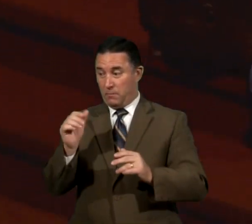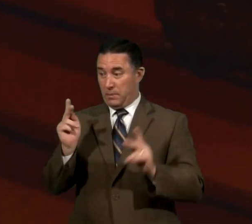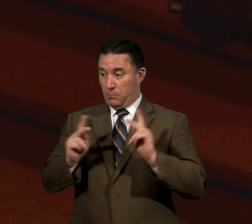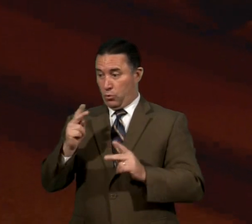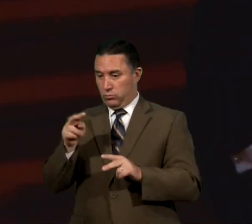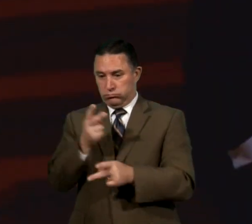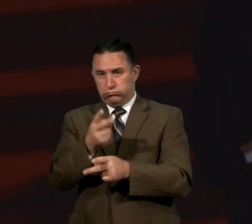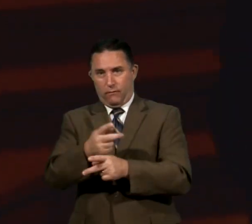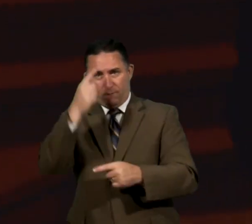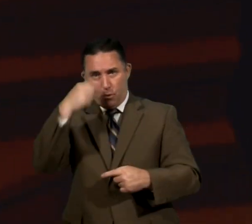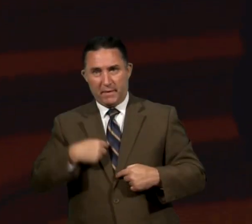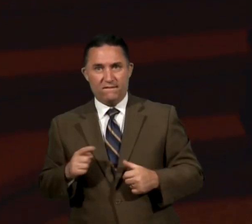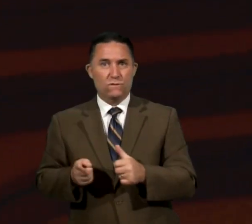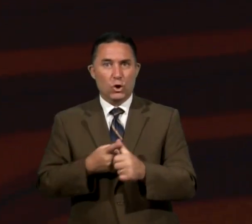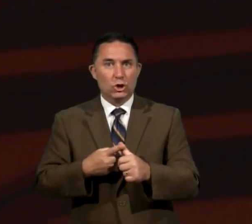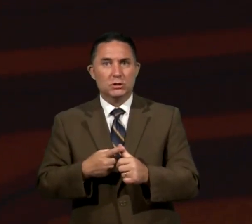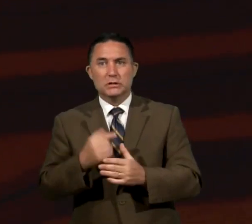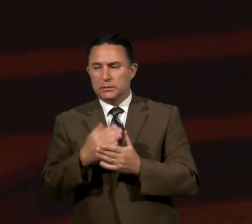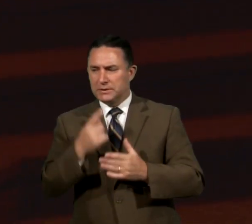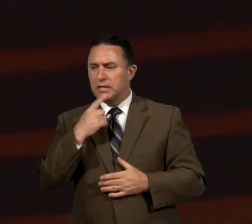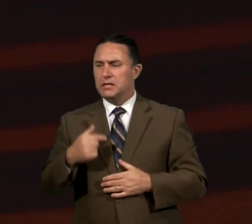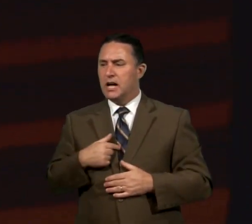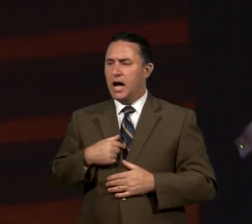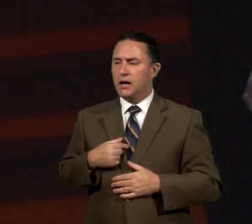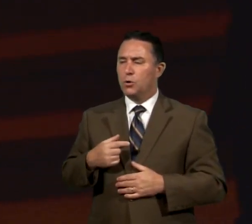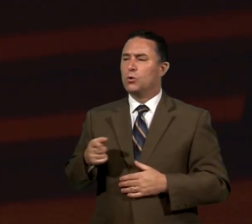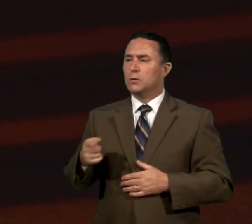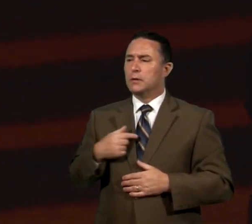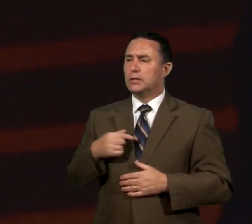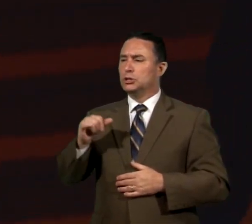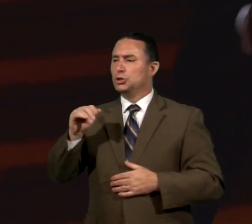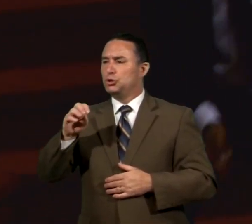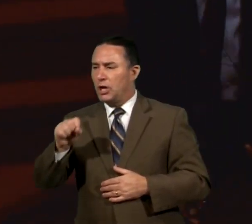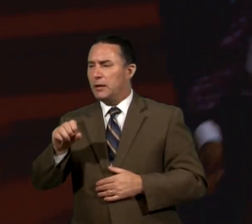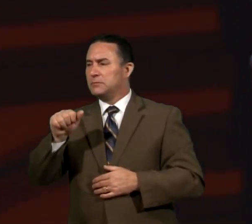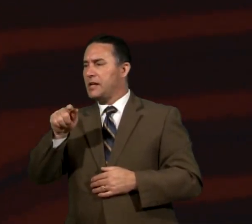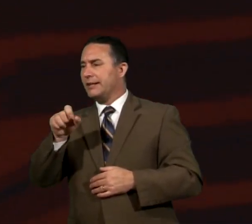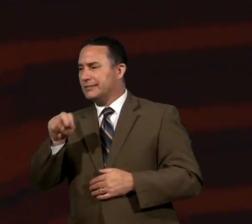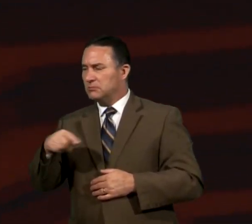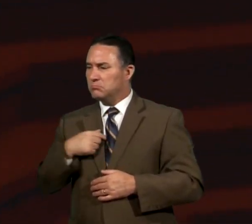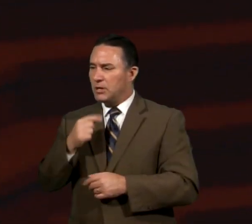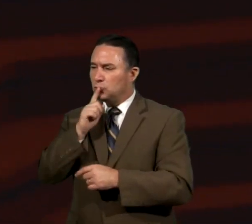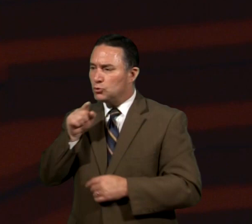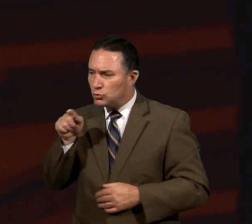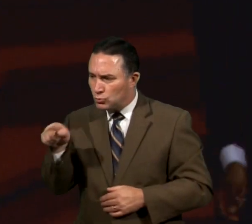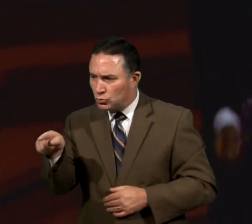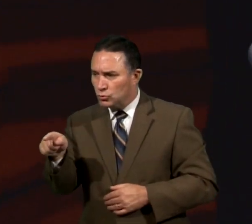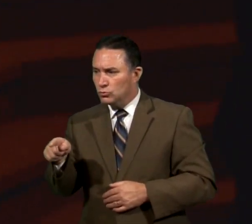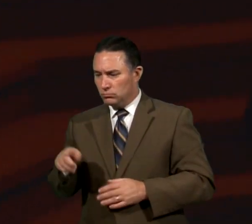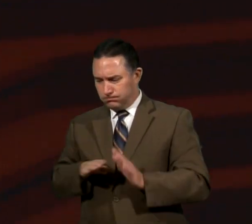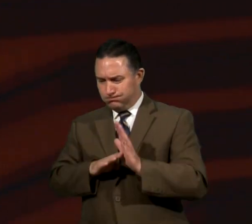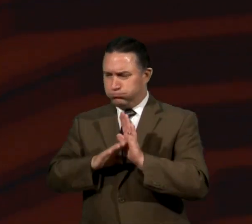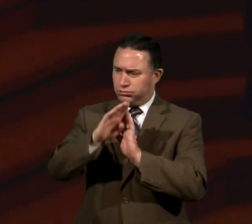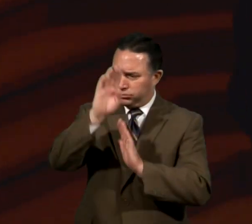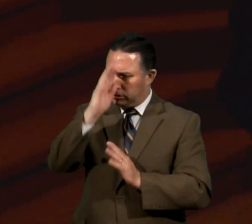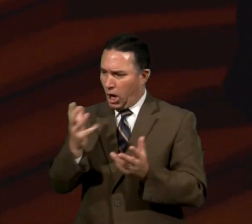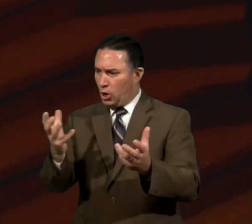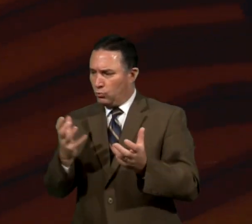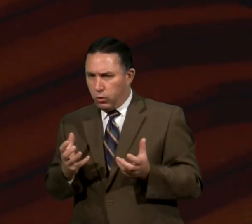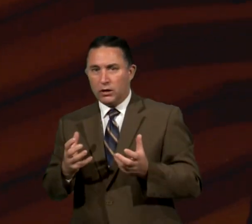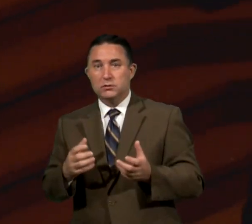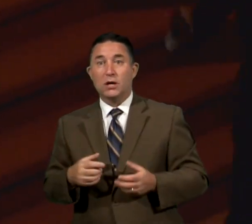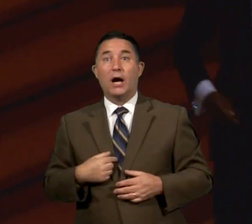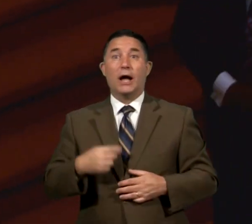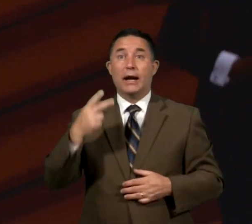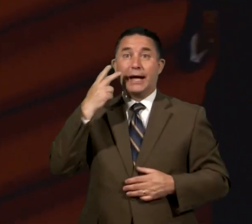look out for me first. That's right. Somebody said, I'm going to be accountable for James Anderson to make sure he gets where God wants him to be.